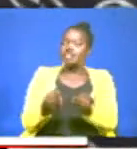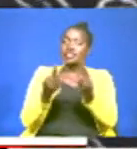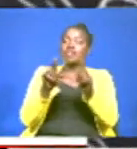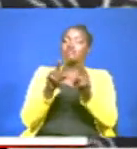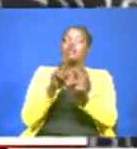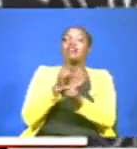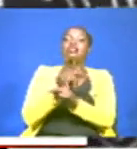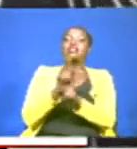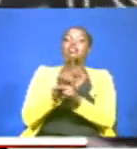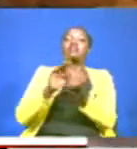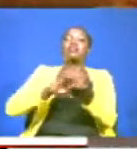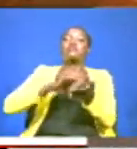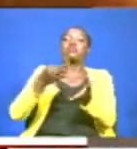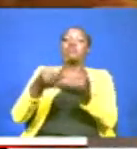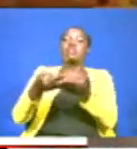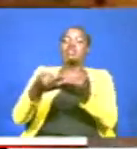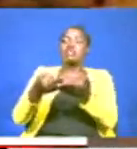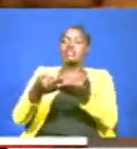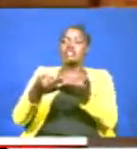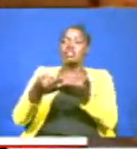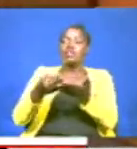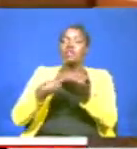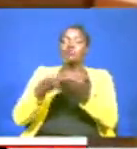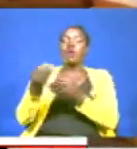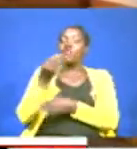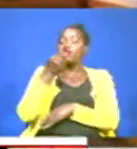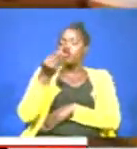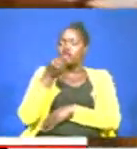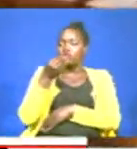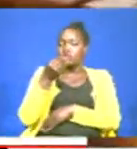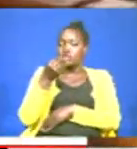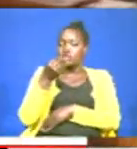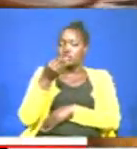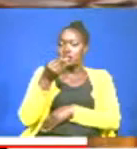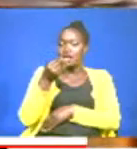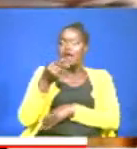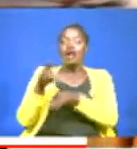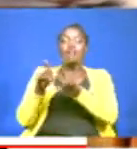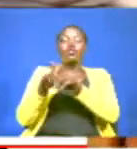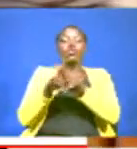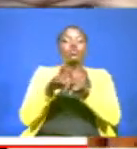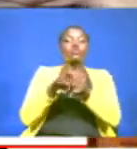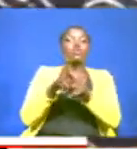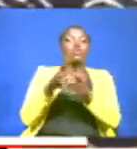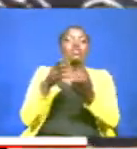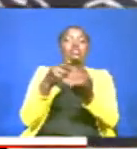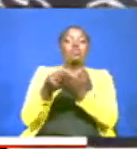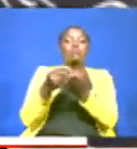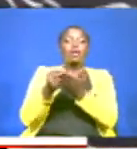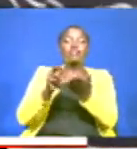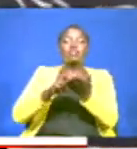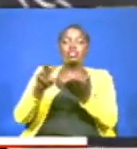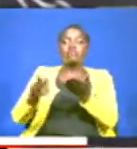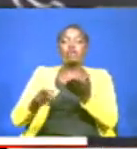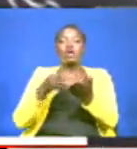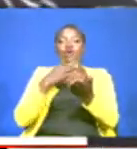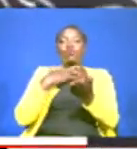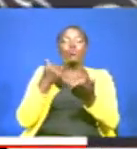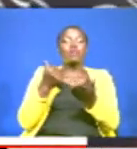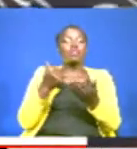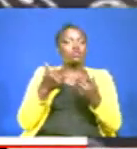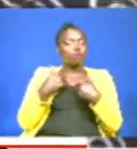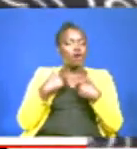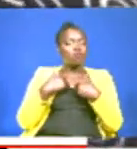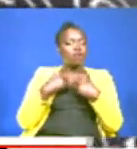some funds to procure food and to also do some cash transfers. We would want to come up with